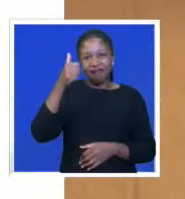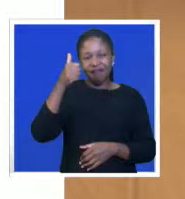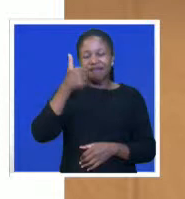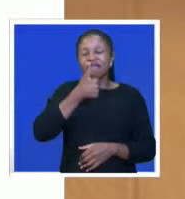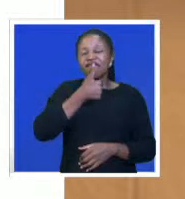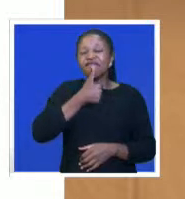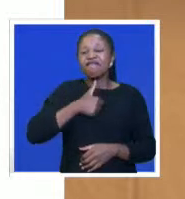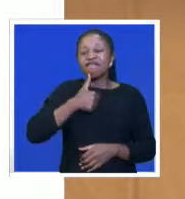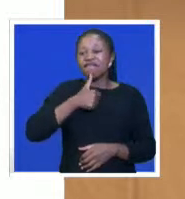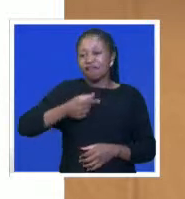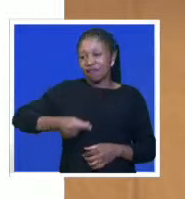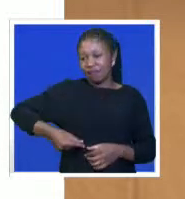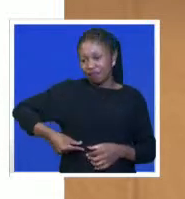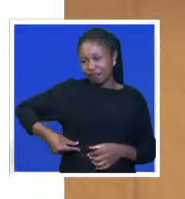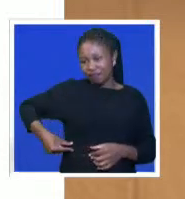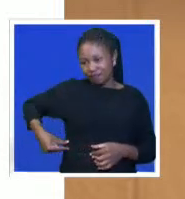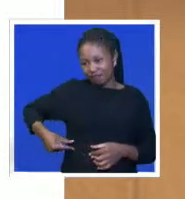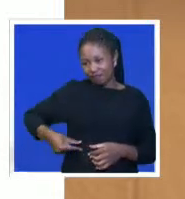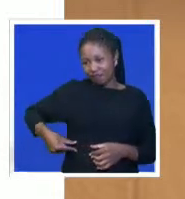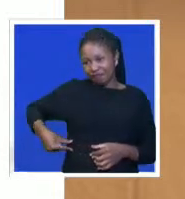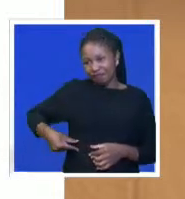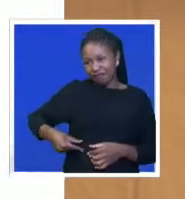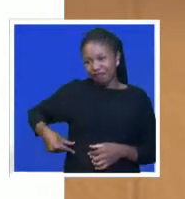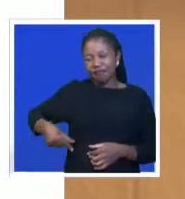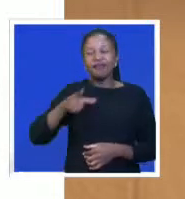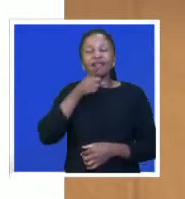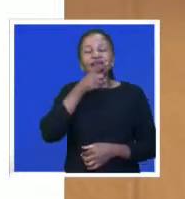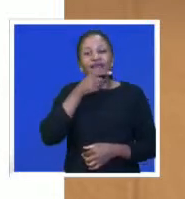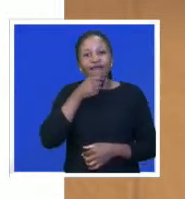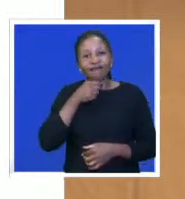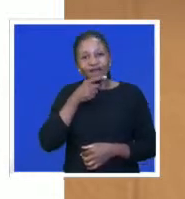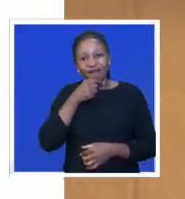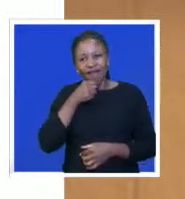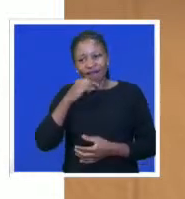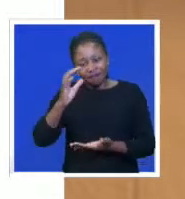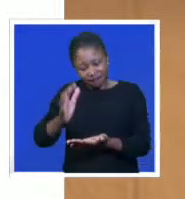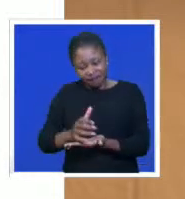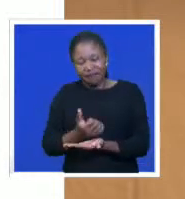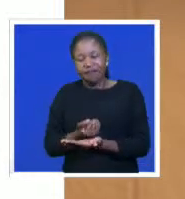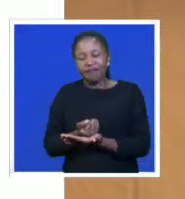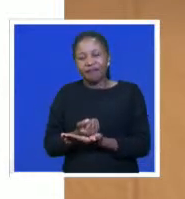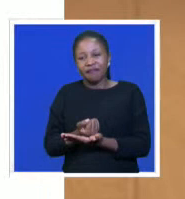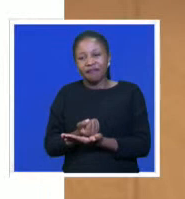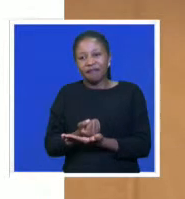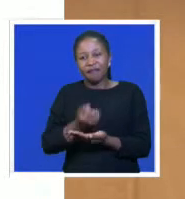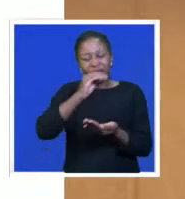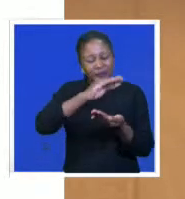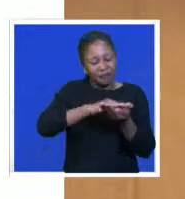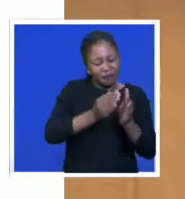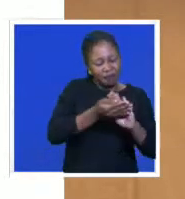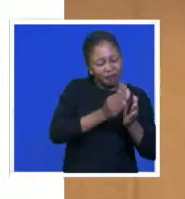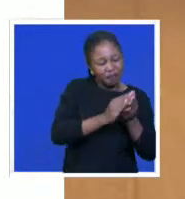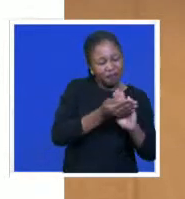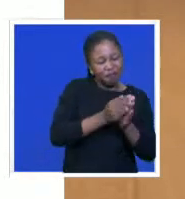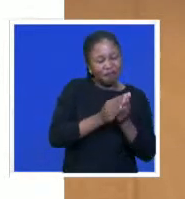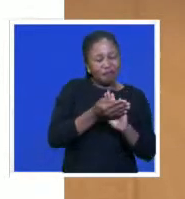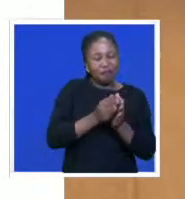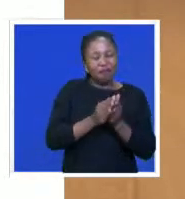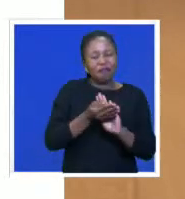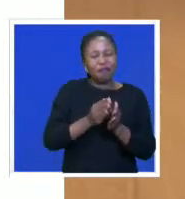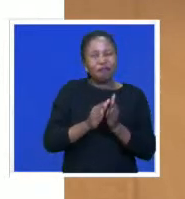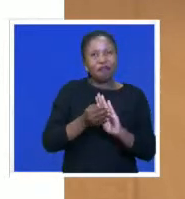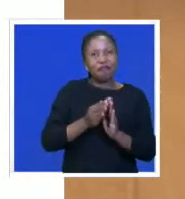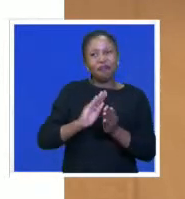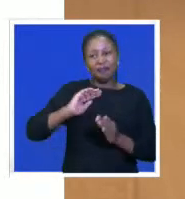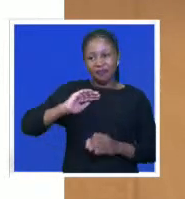rib taken from Adam to create Eve, while God made